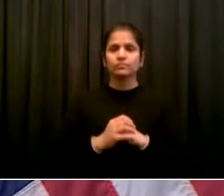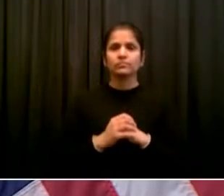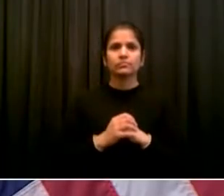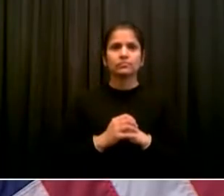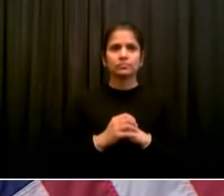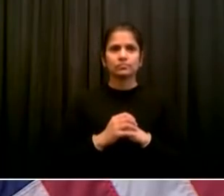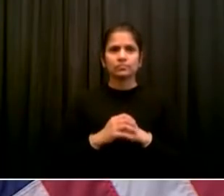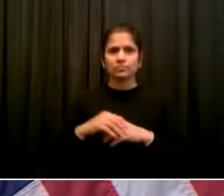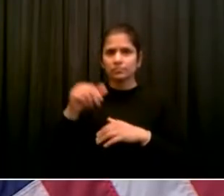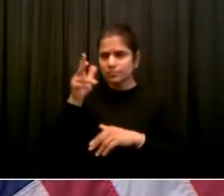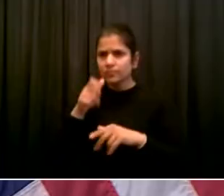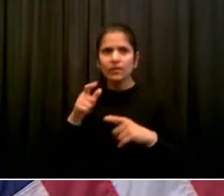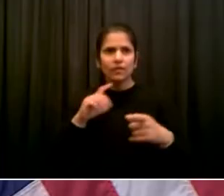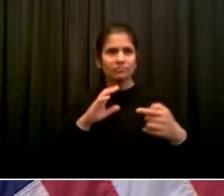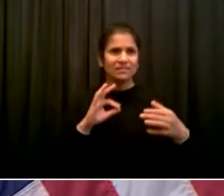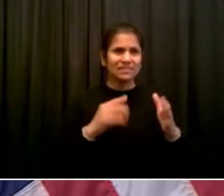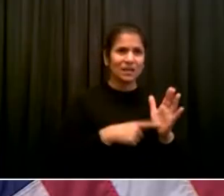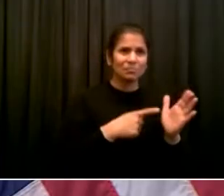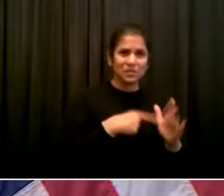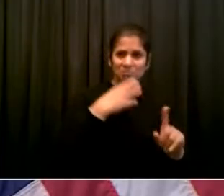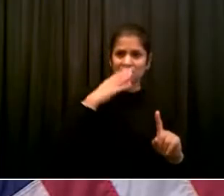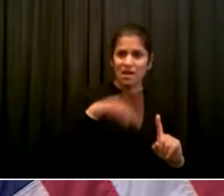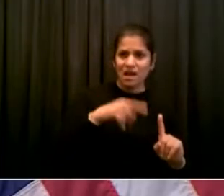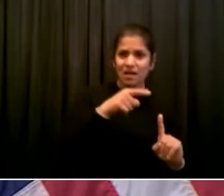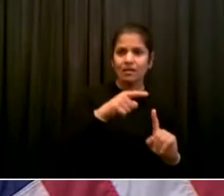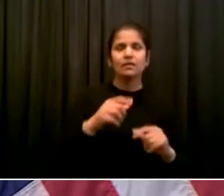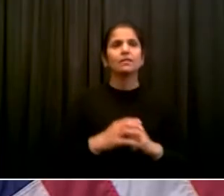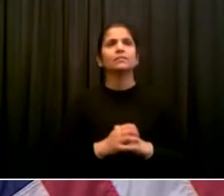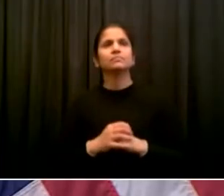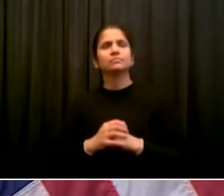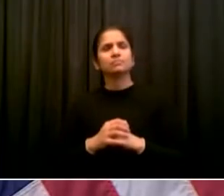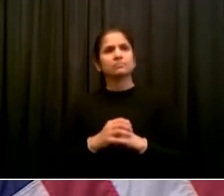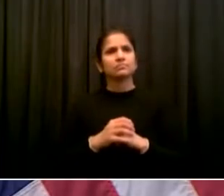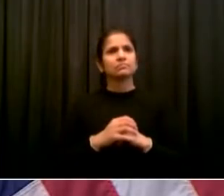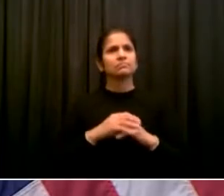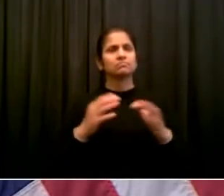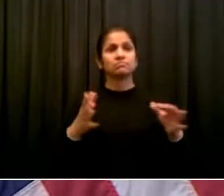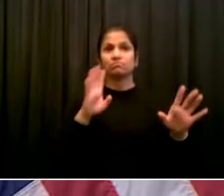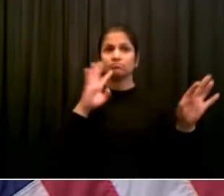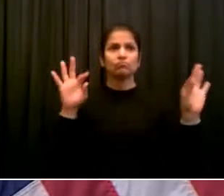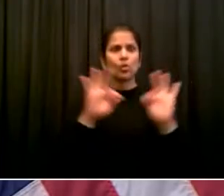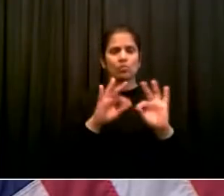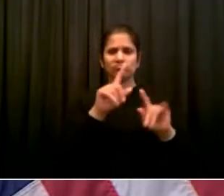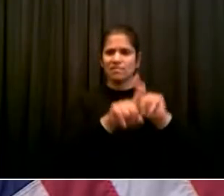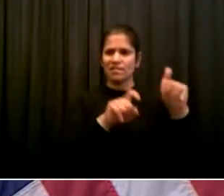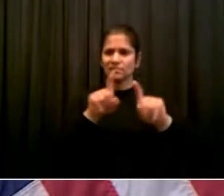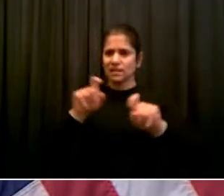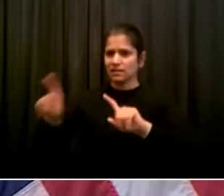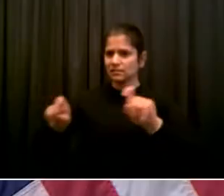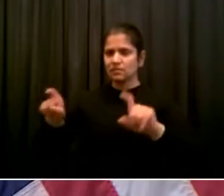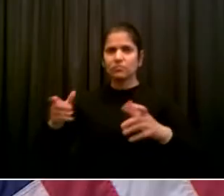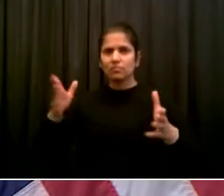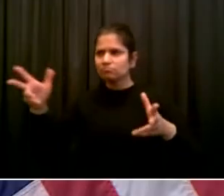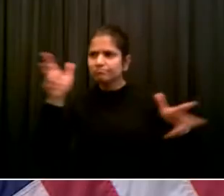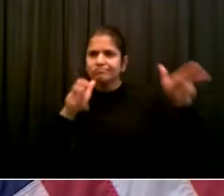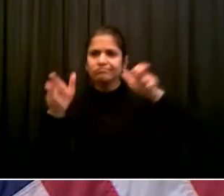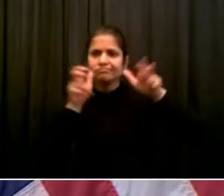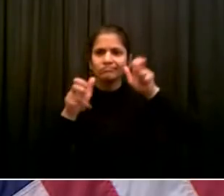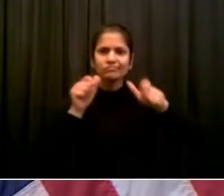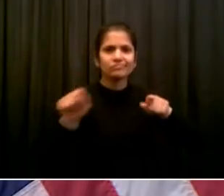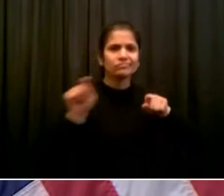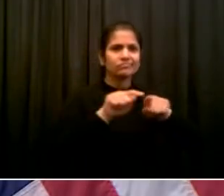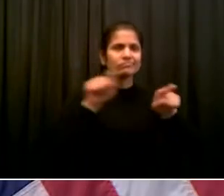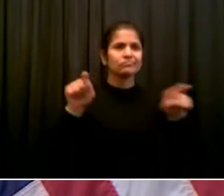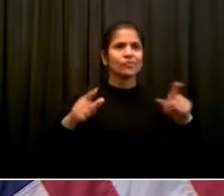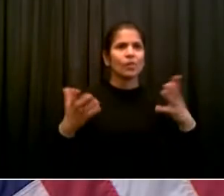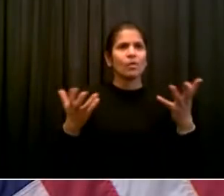heard sometimes bad, and most importantly, we asked the questions and we listened about what do you want. So to Jennifer, to Wes, to